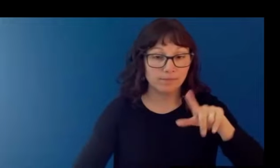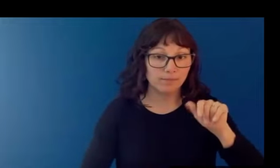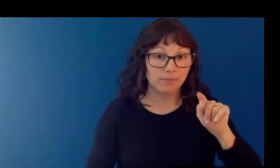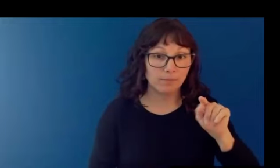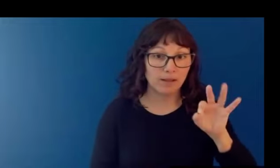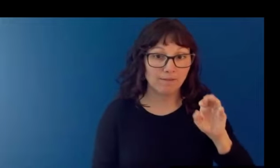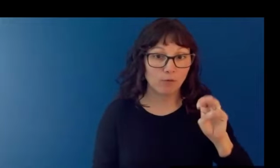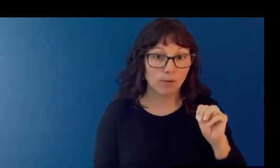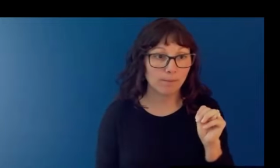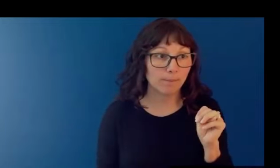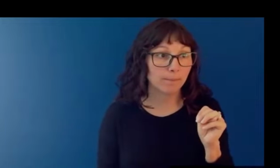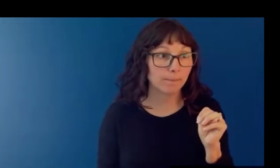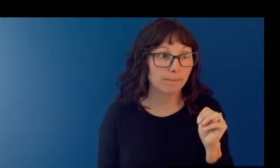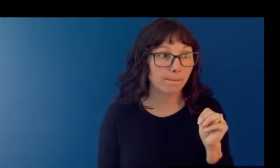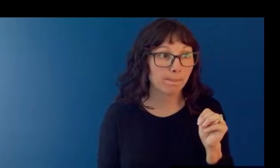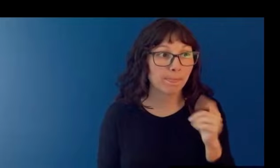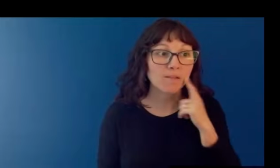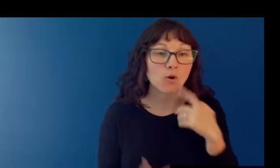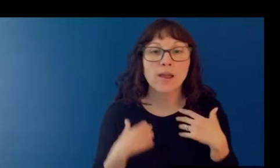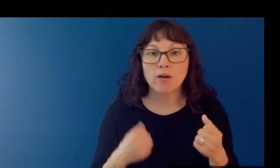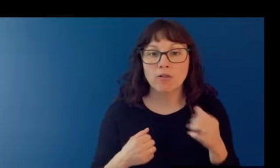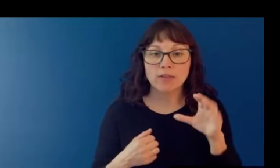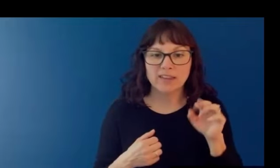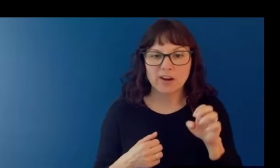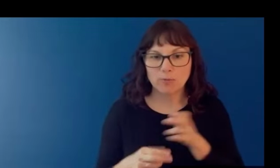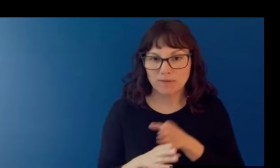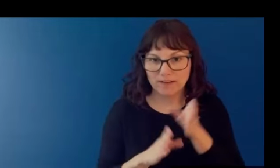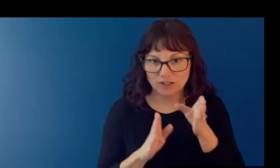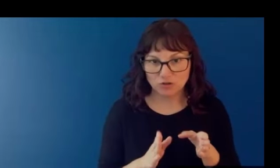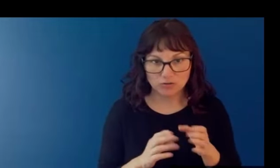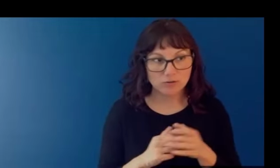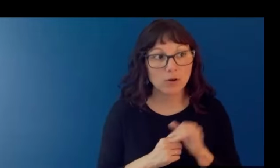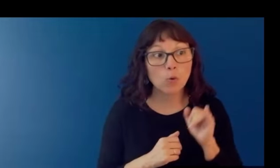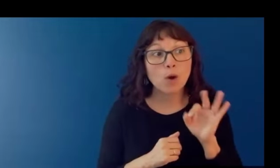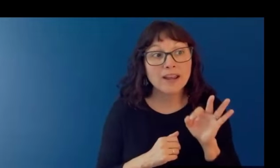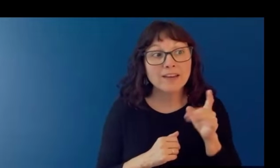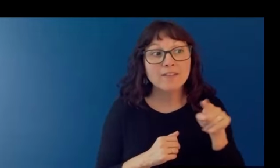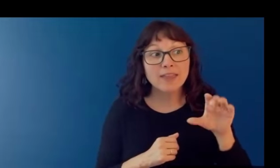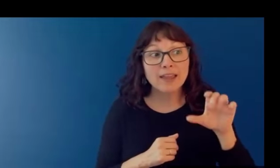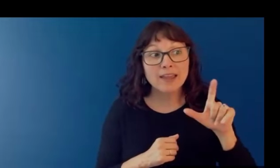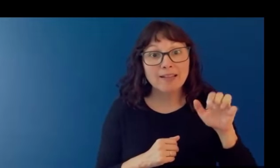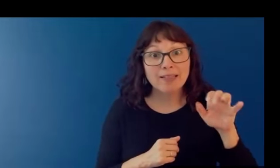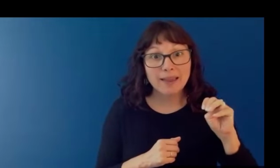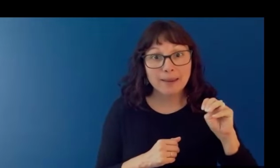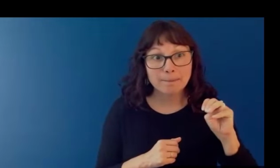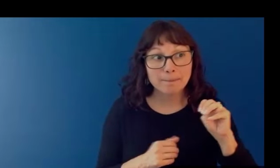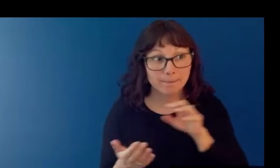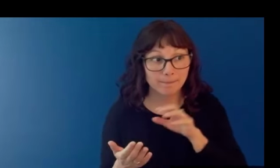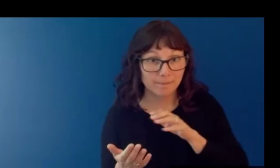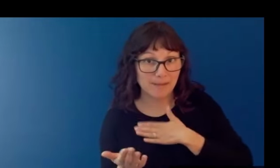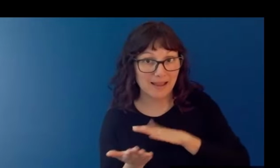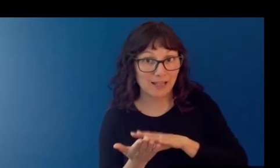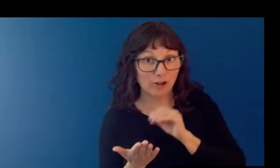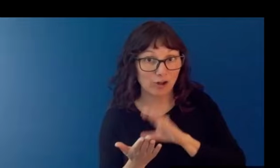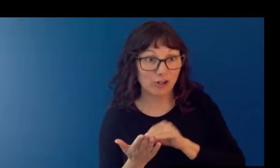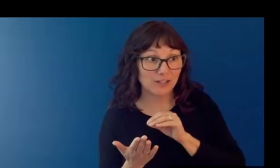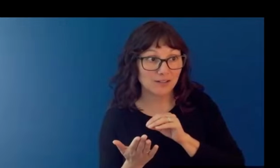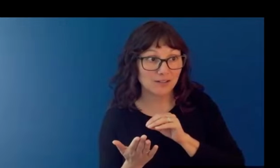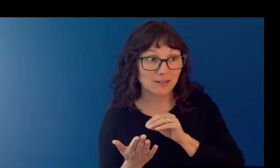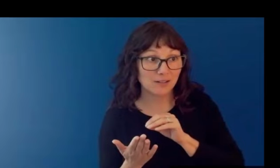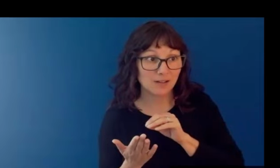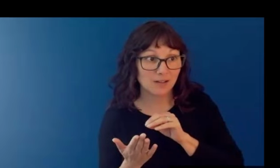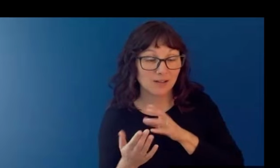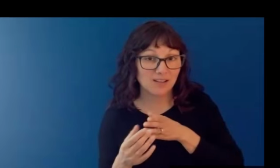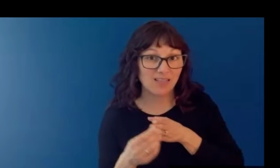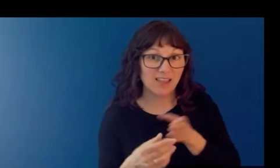developing a learning platform for healthcare professionals. What if they claim the learnings led them astray